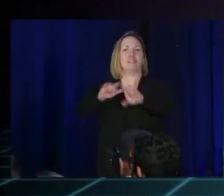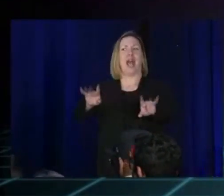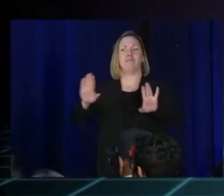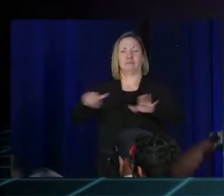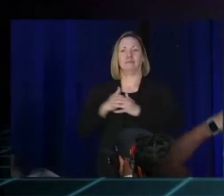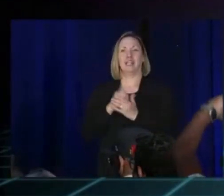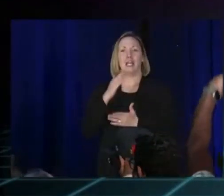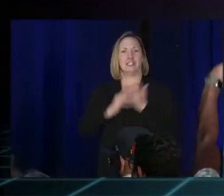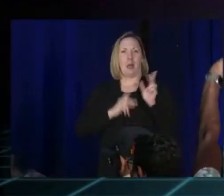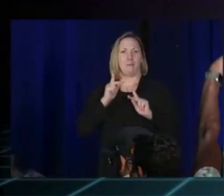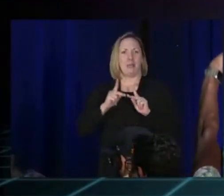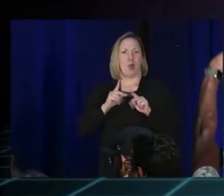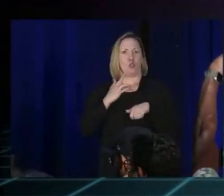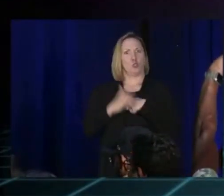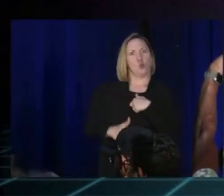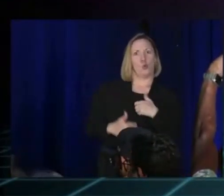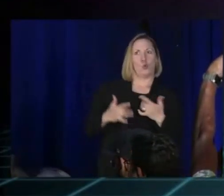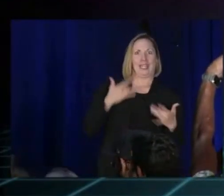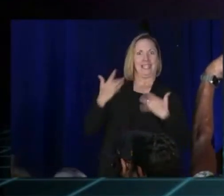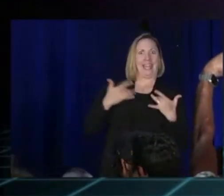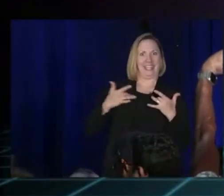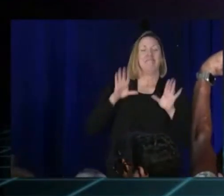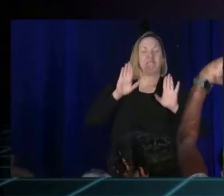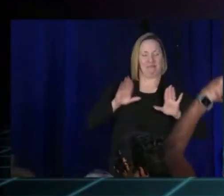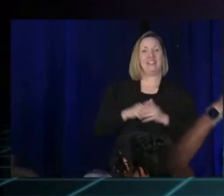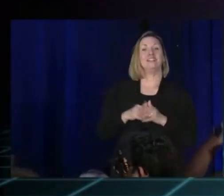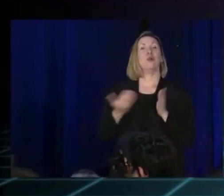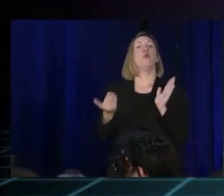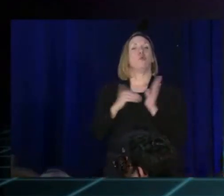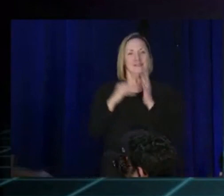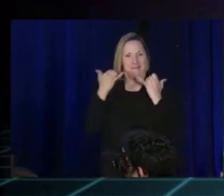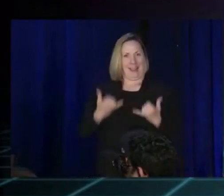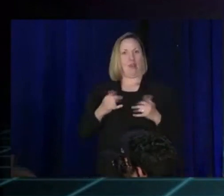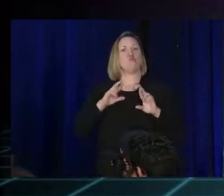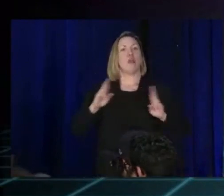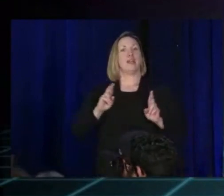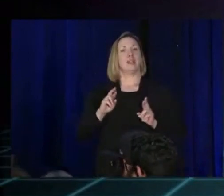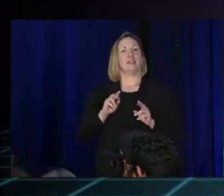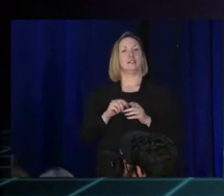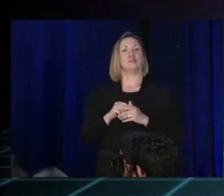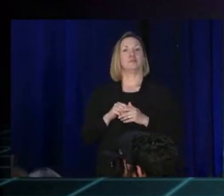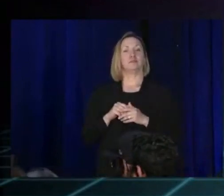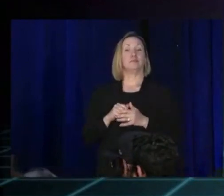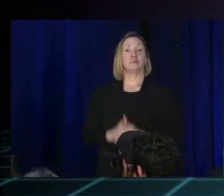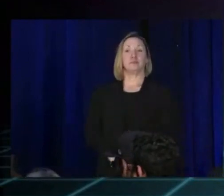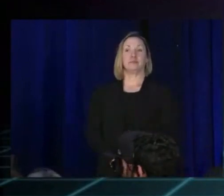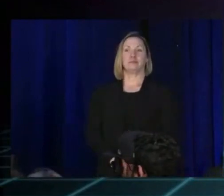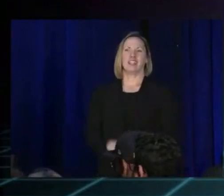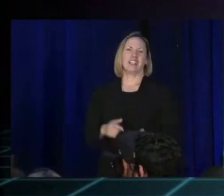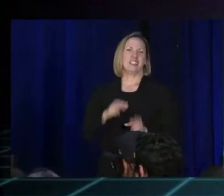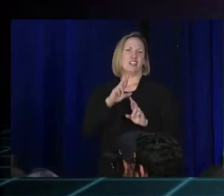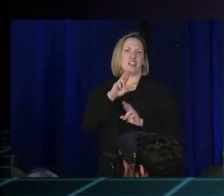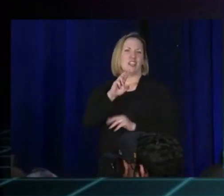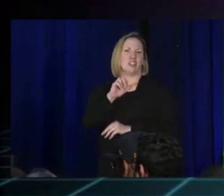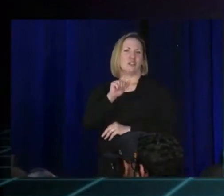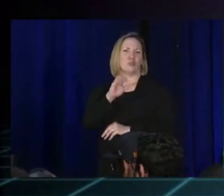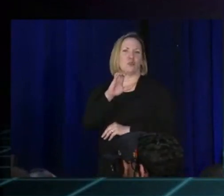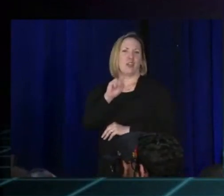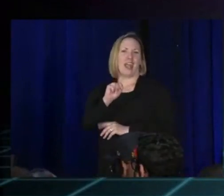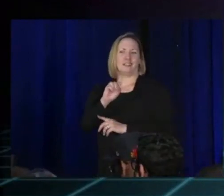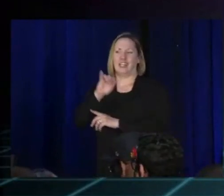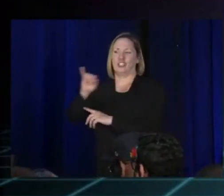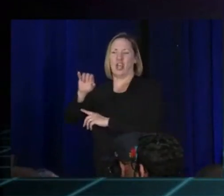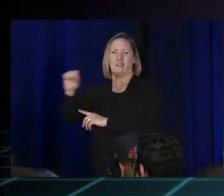some people were too excited. All right. So here, let's do it. Ready? And since this is React, it's JavaScript. Let's do